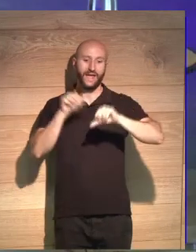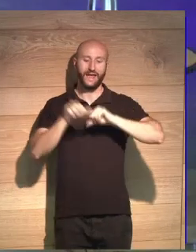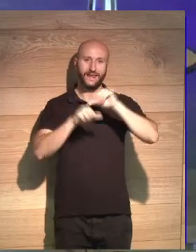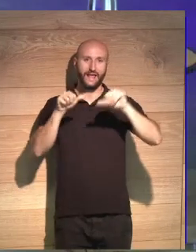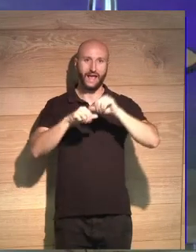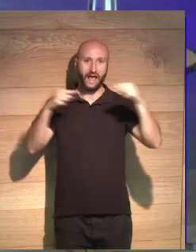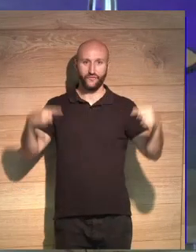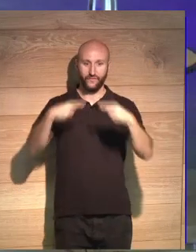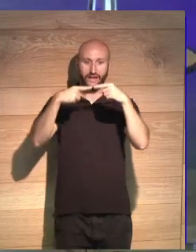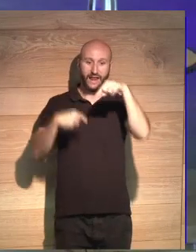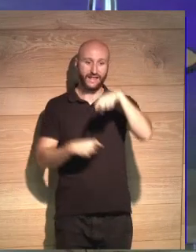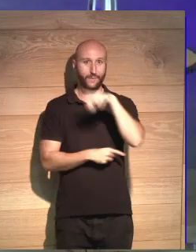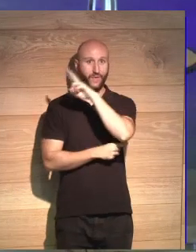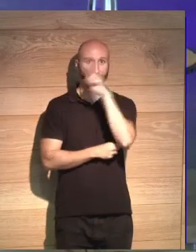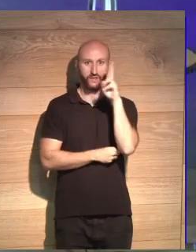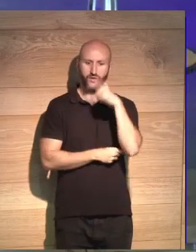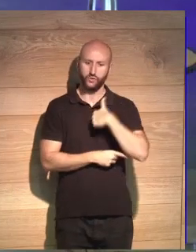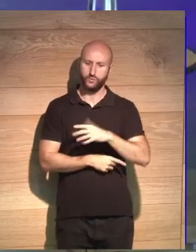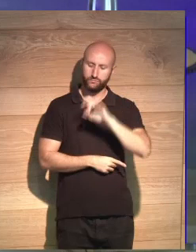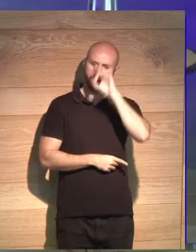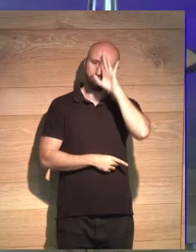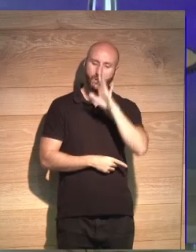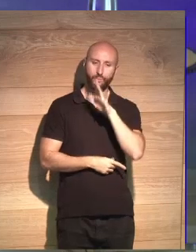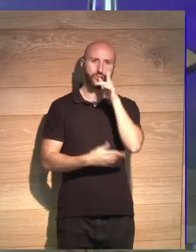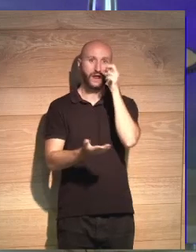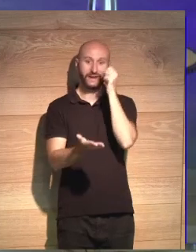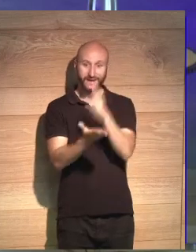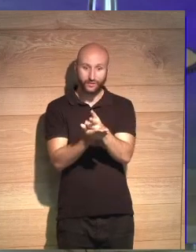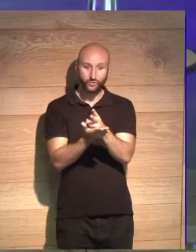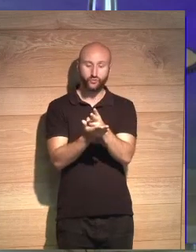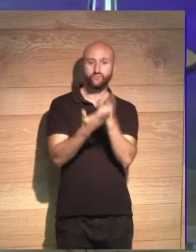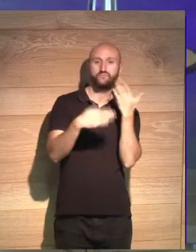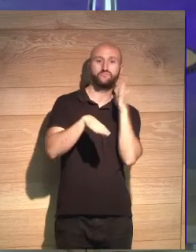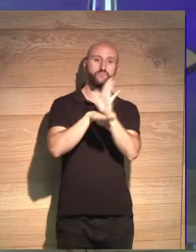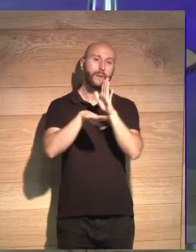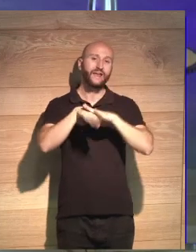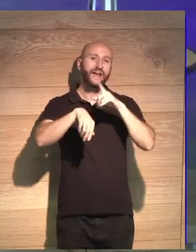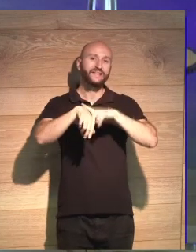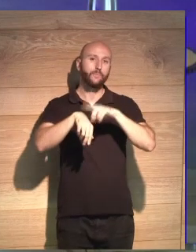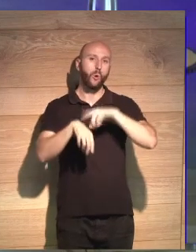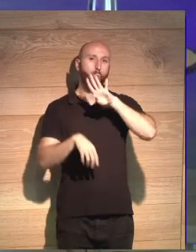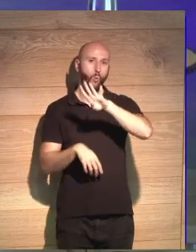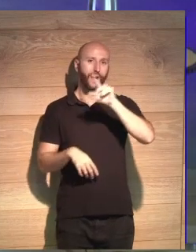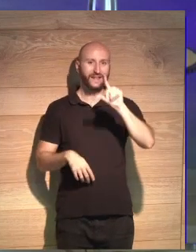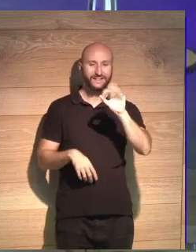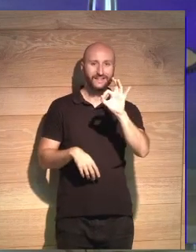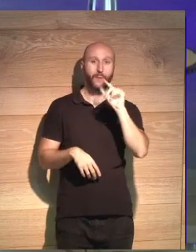the final league was in Madrid last year, and it was surprising how challenges that